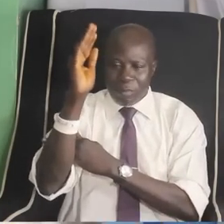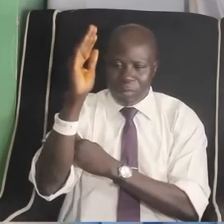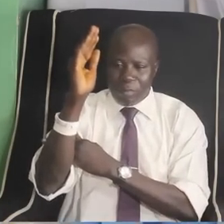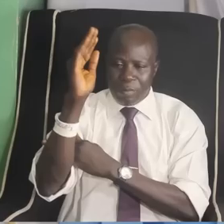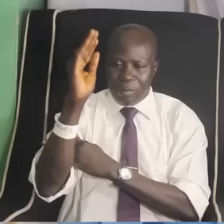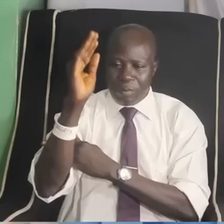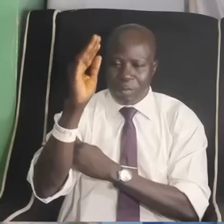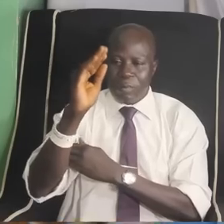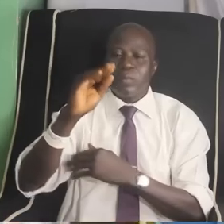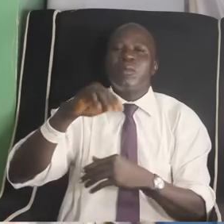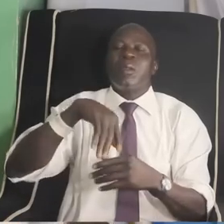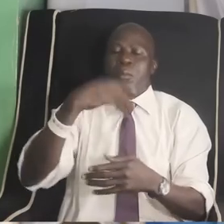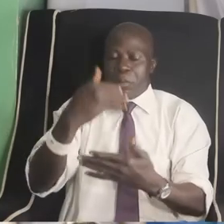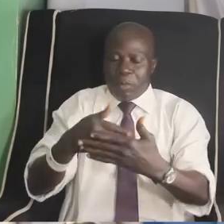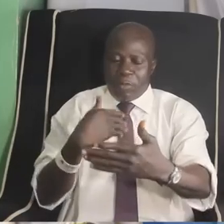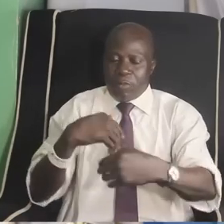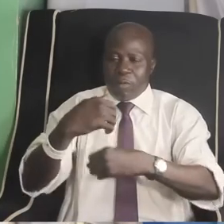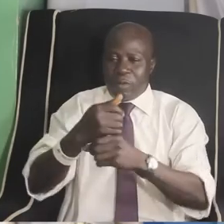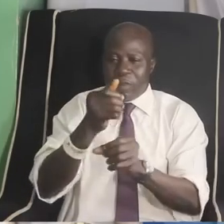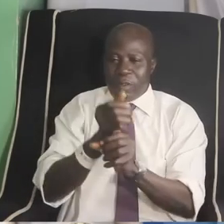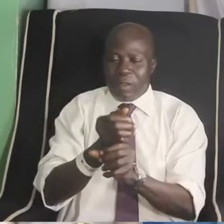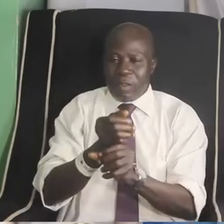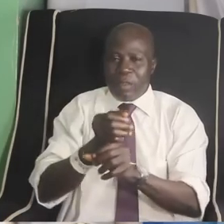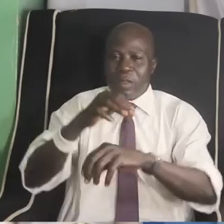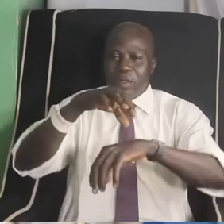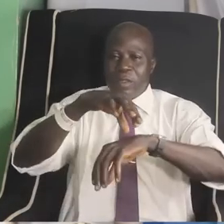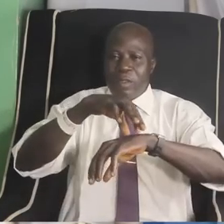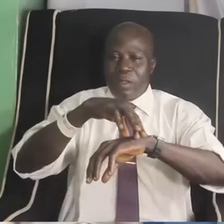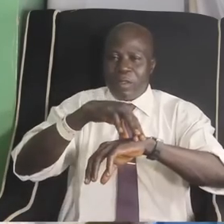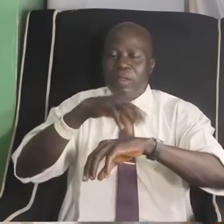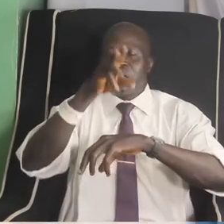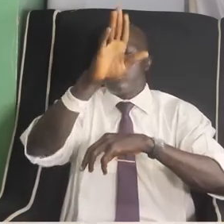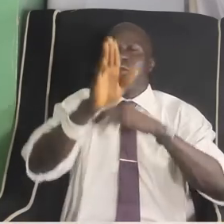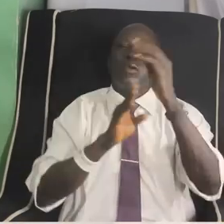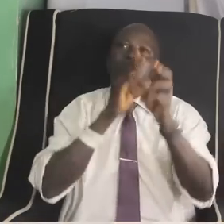Alagbara So pe ka to daye